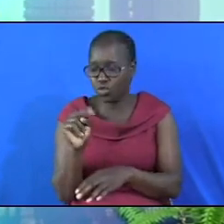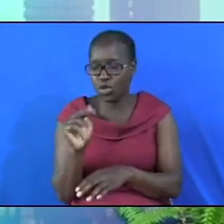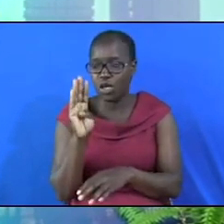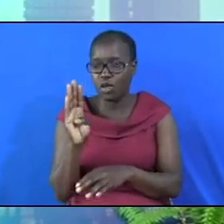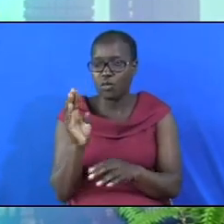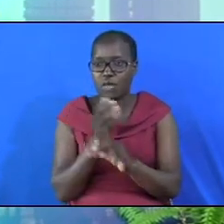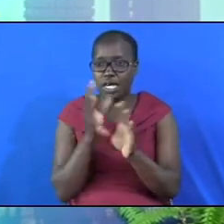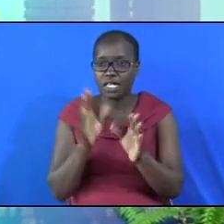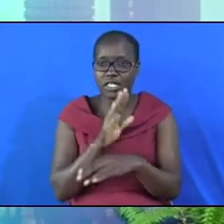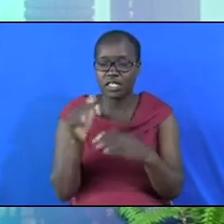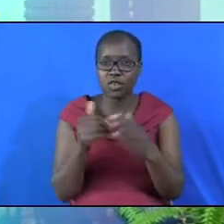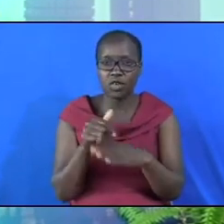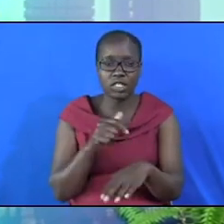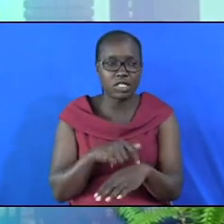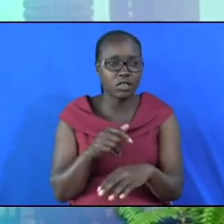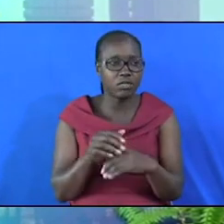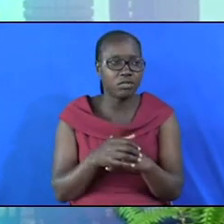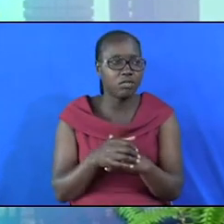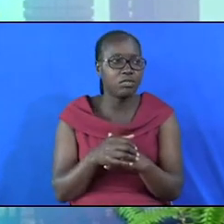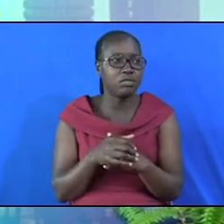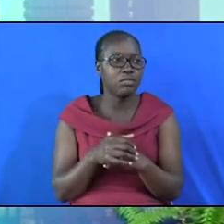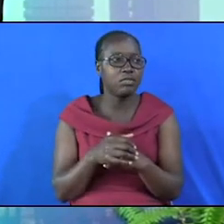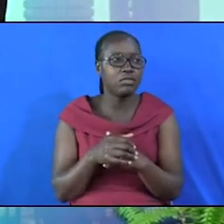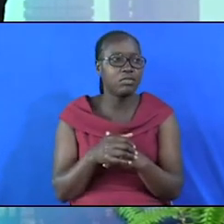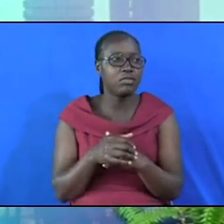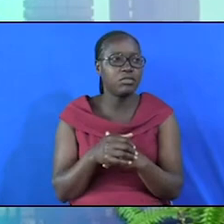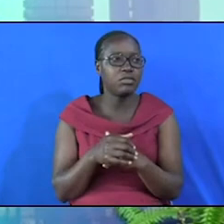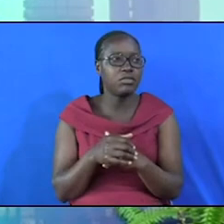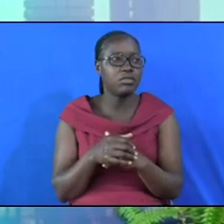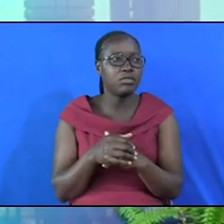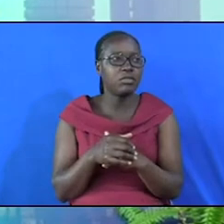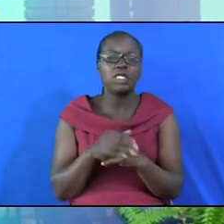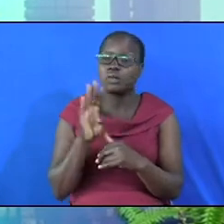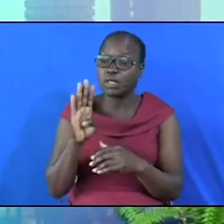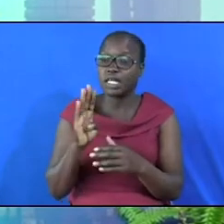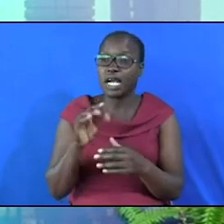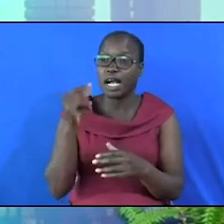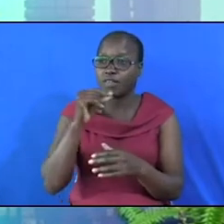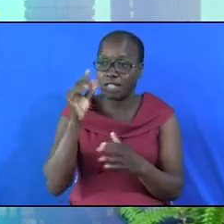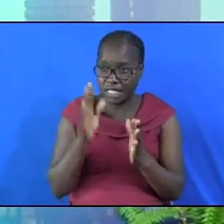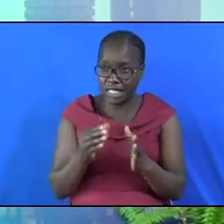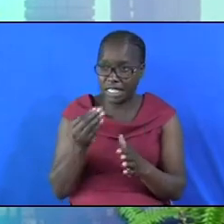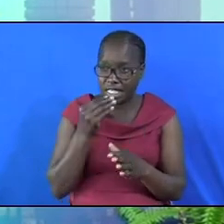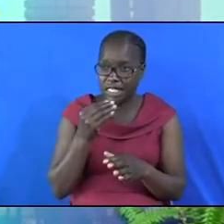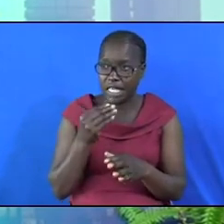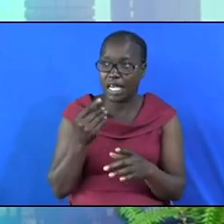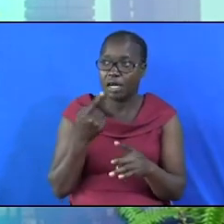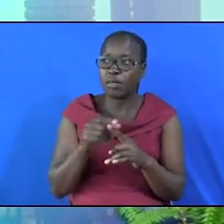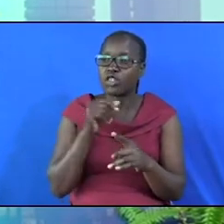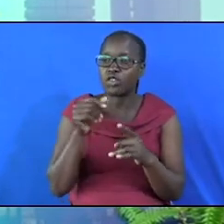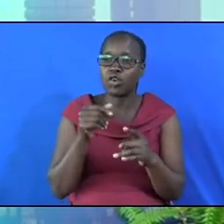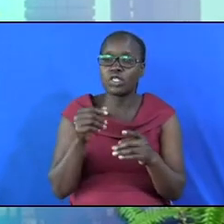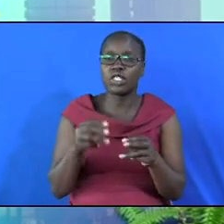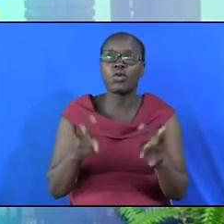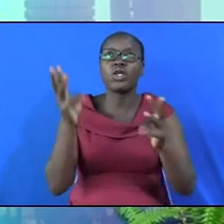a Christian at all times. Because being a vegetarian is good, but it's not a gateway to